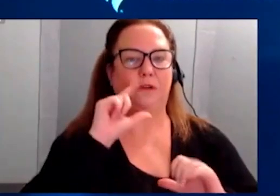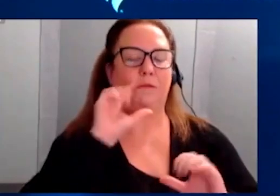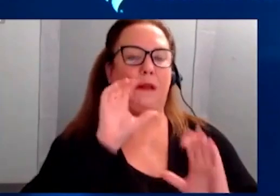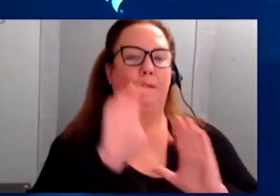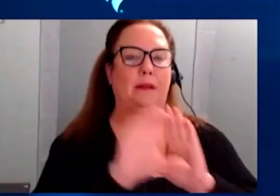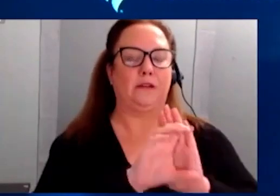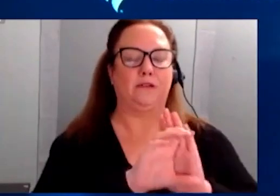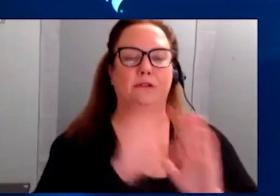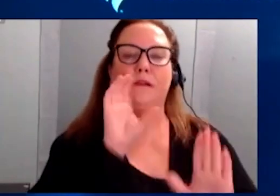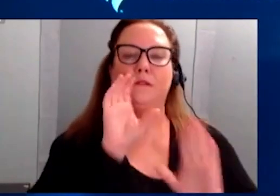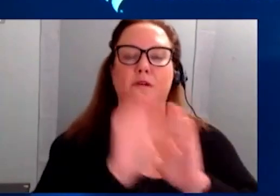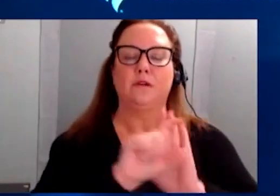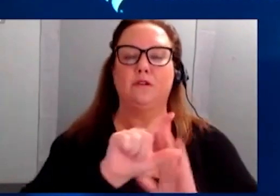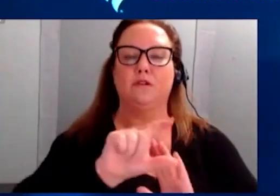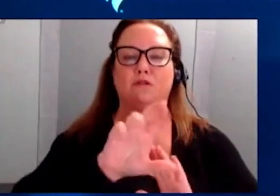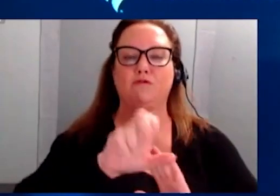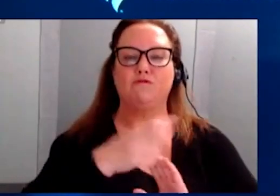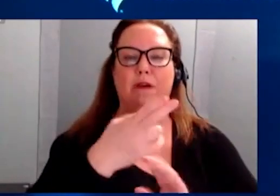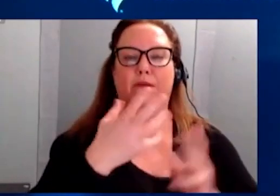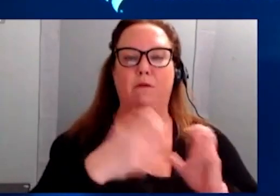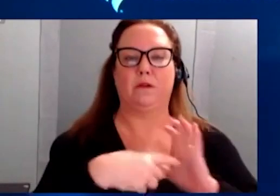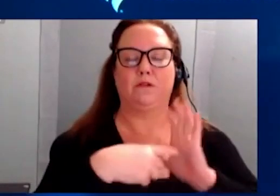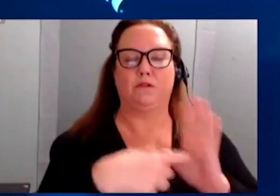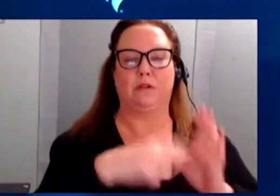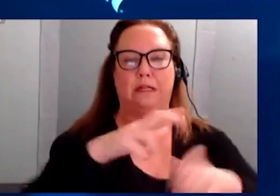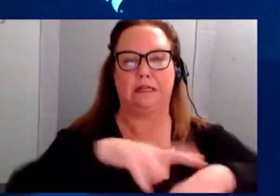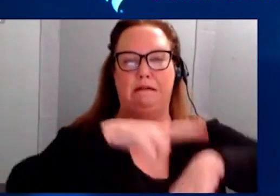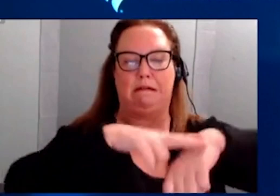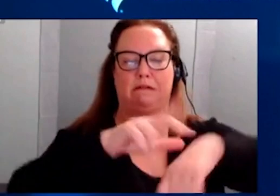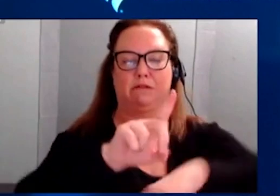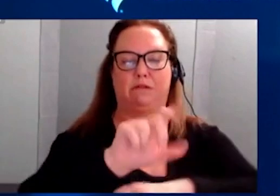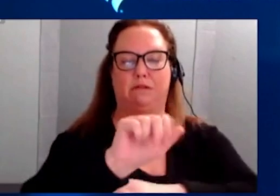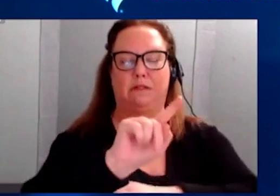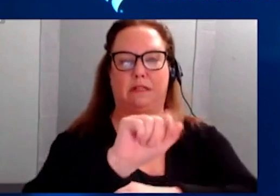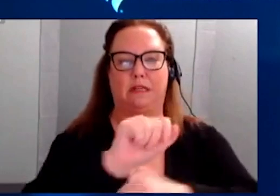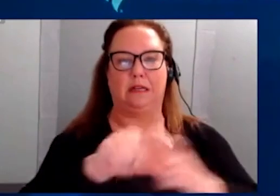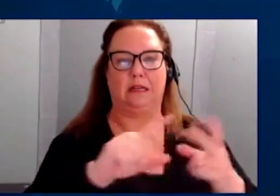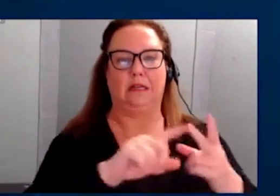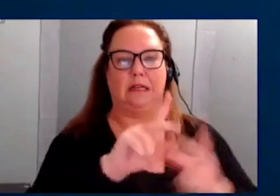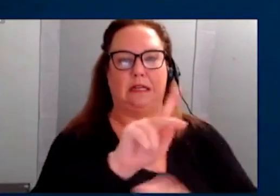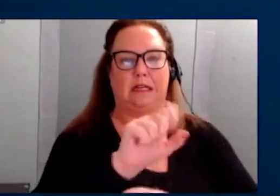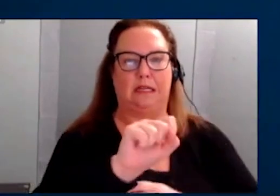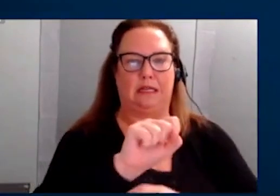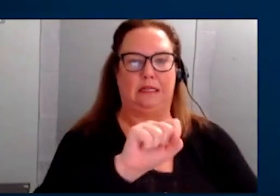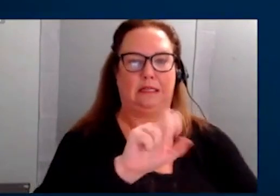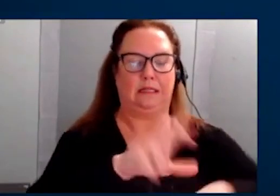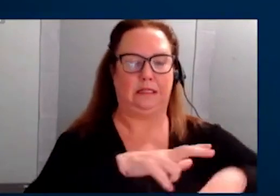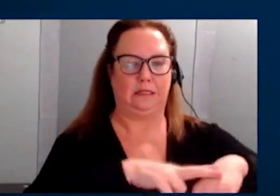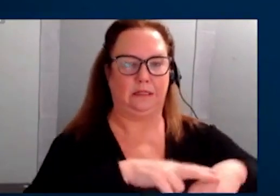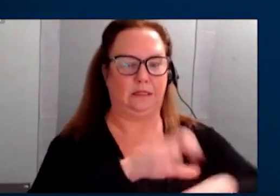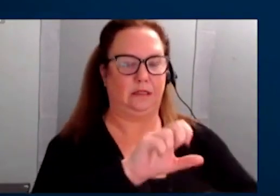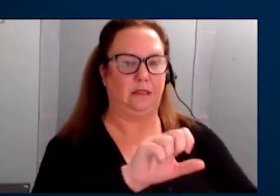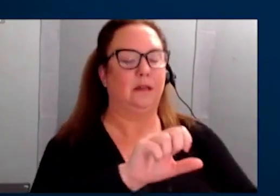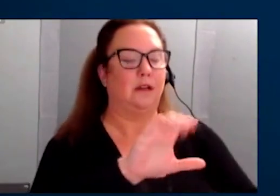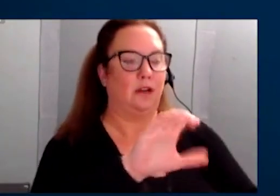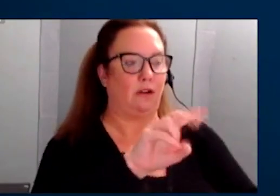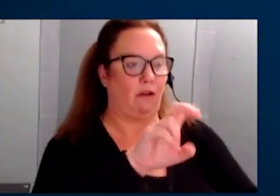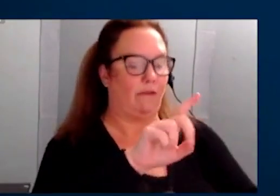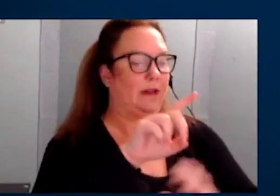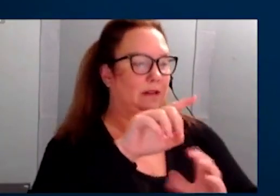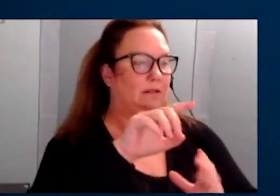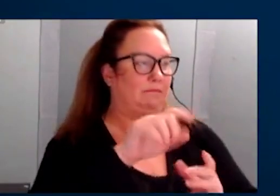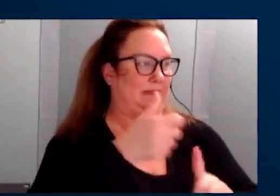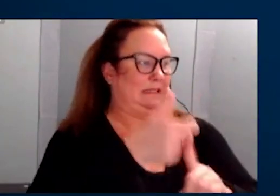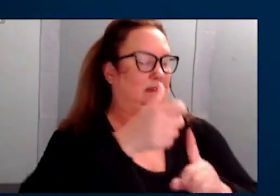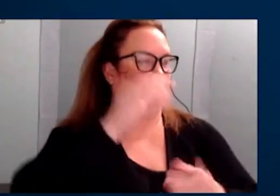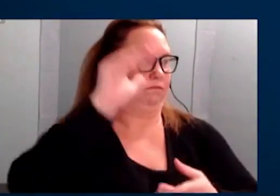graphs I want you to take a look at. There's some national data, and then there's the Kansas data. We know that nationally SARS-CoV-2 is starting to drop. These are the cases